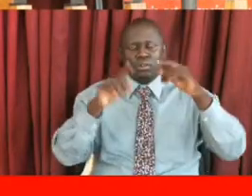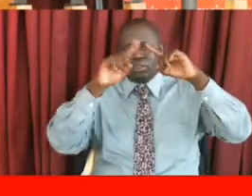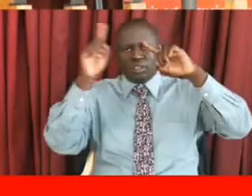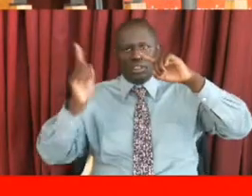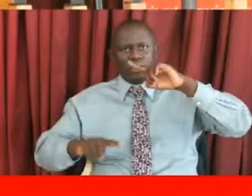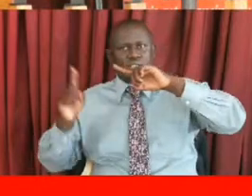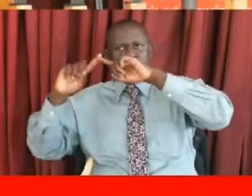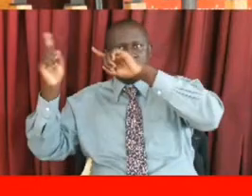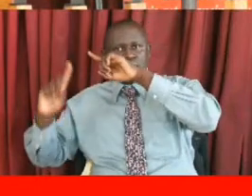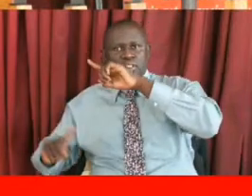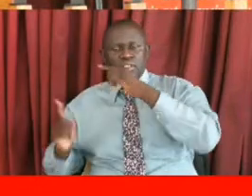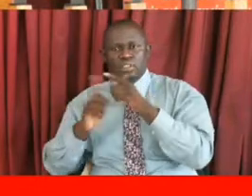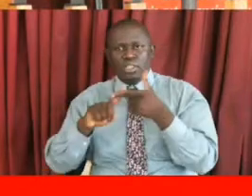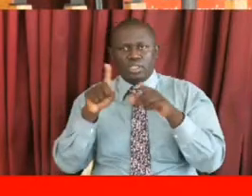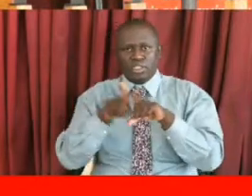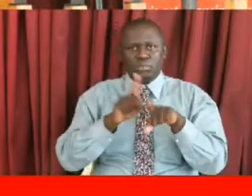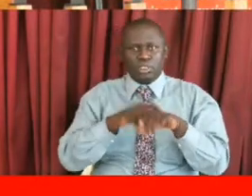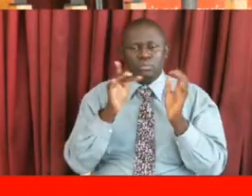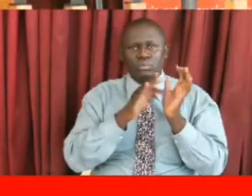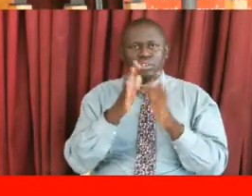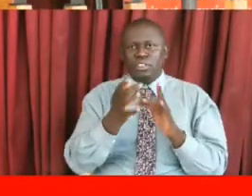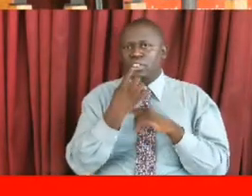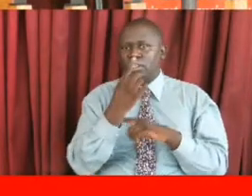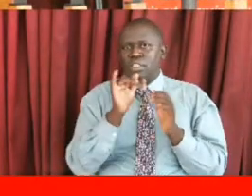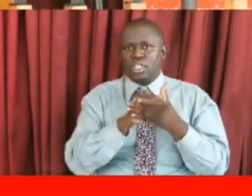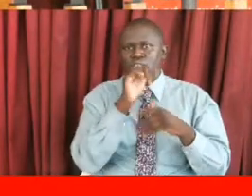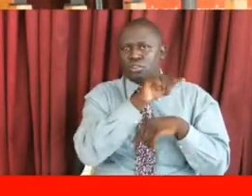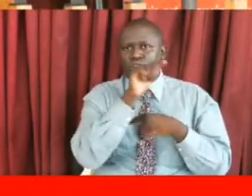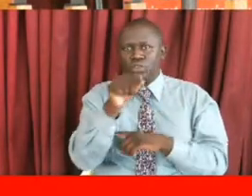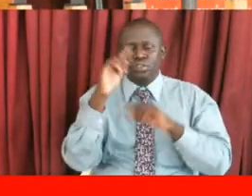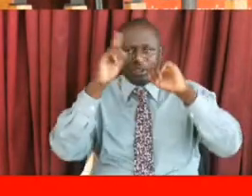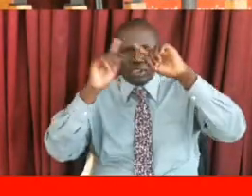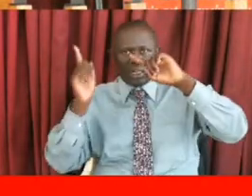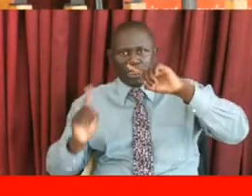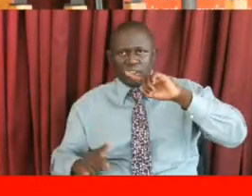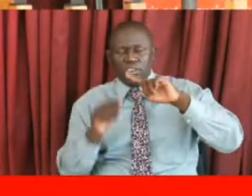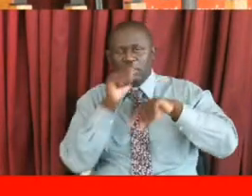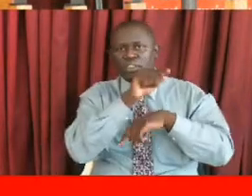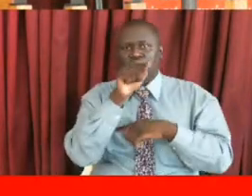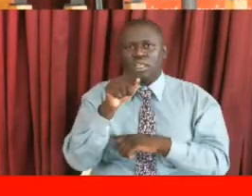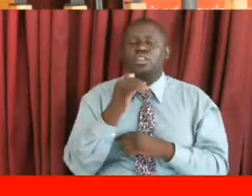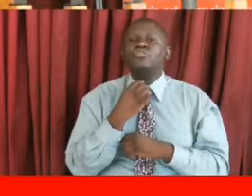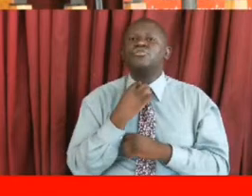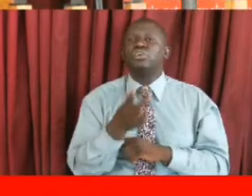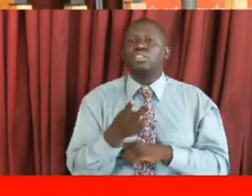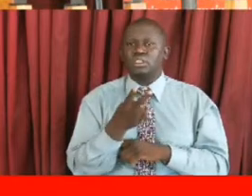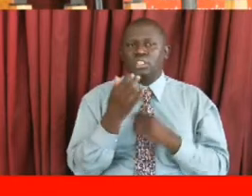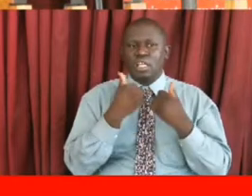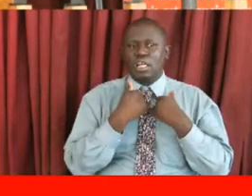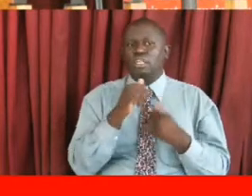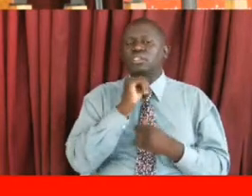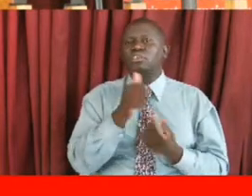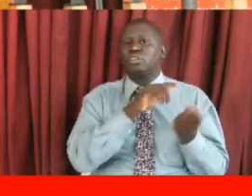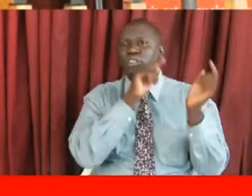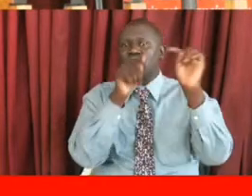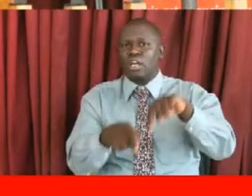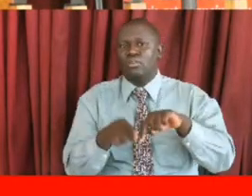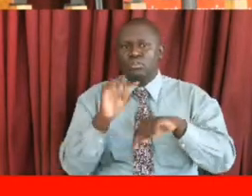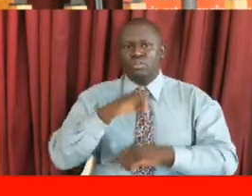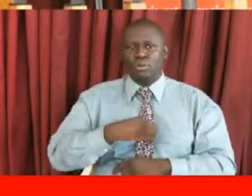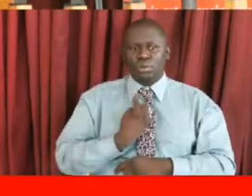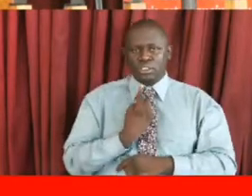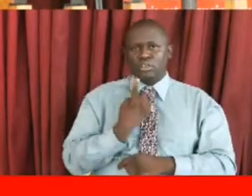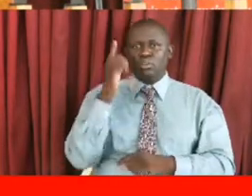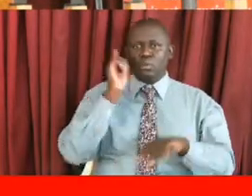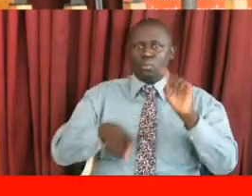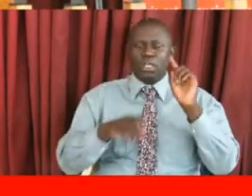said that Thunder those Thunders that voice has not come for my sake